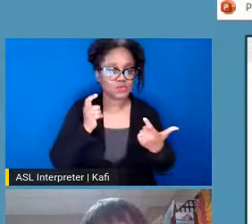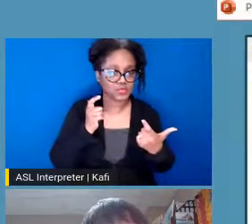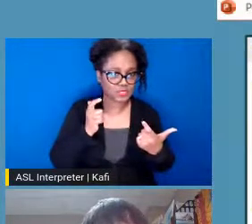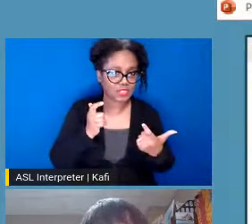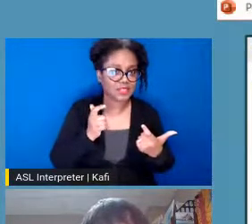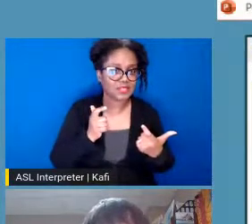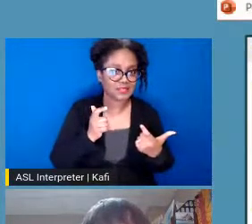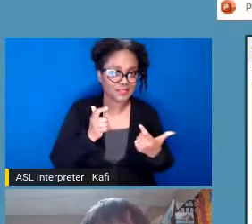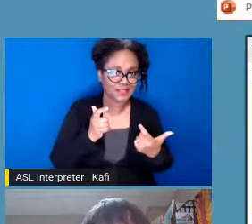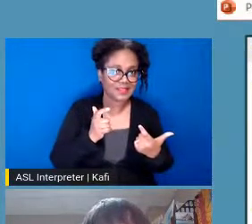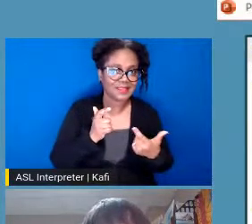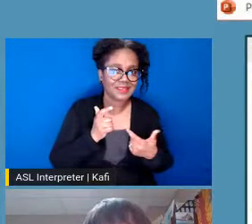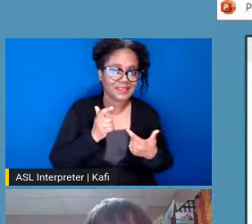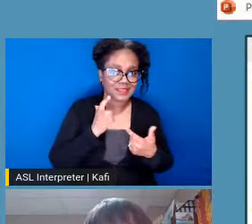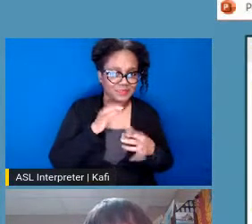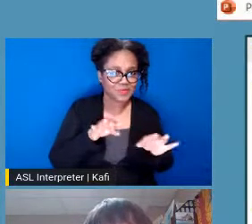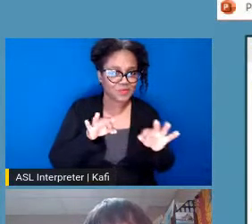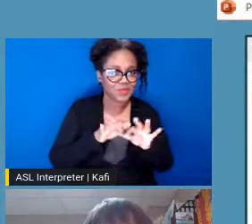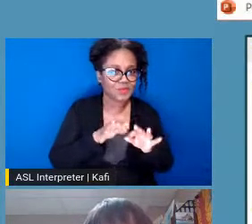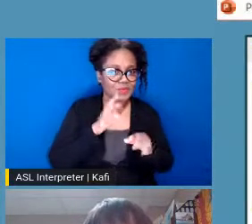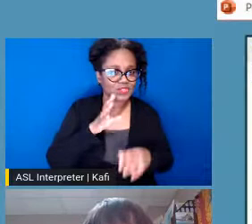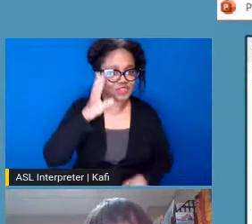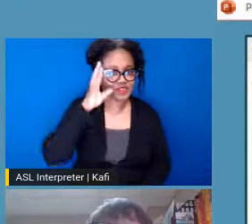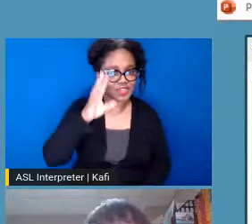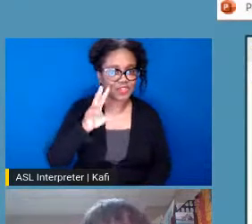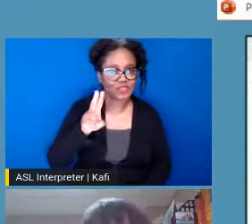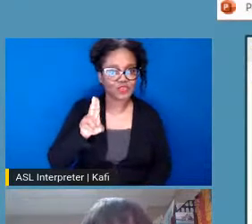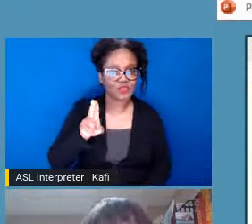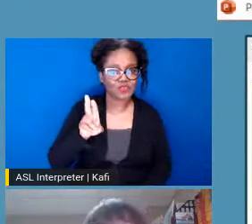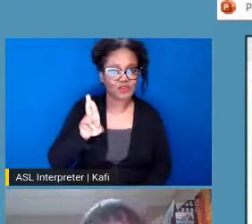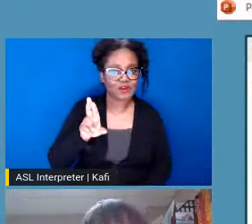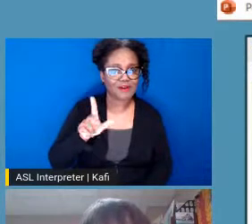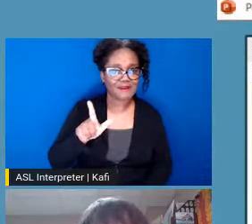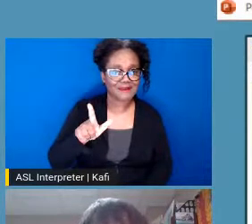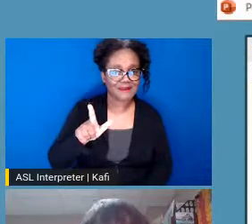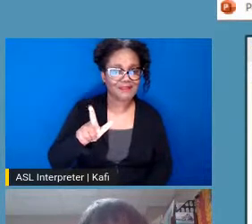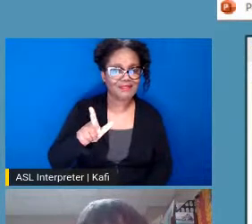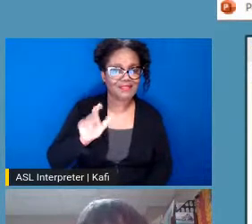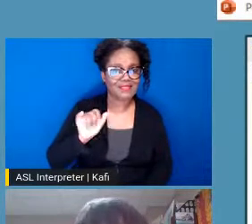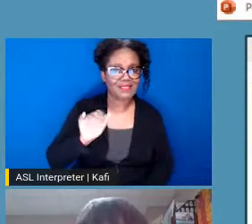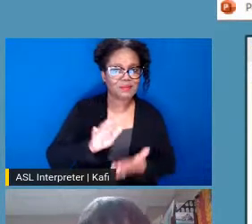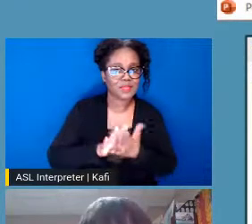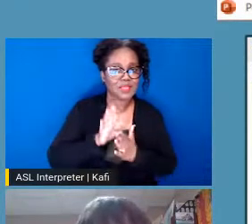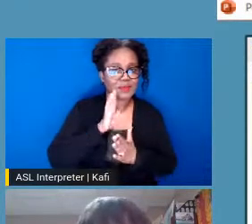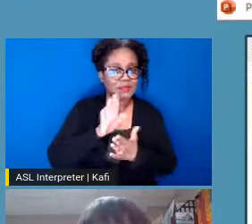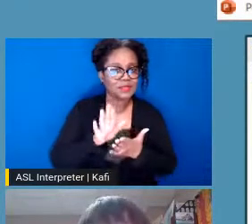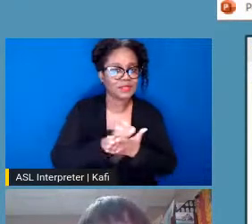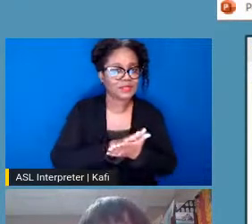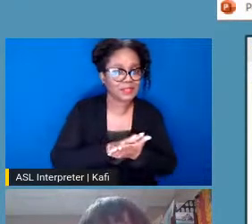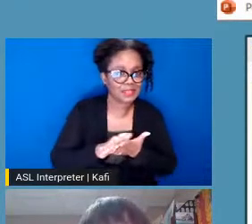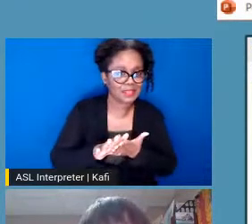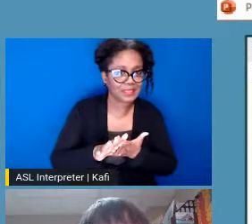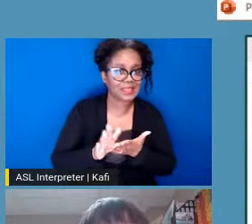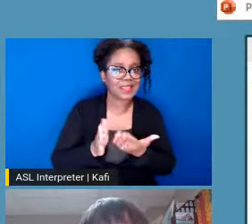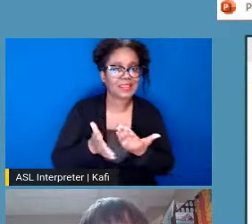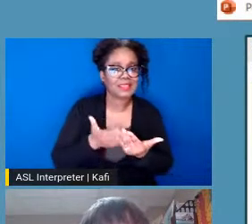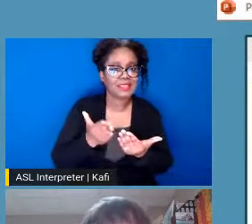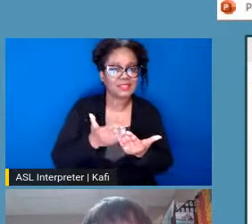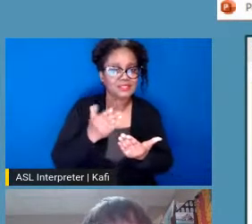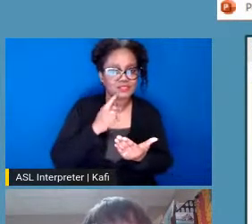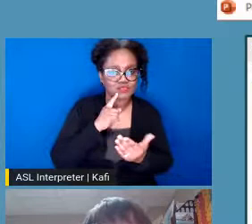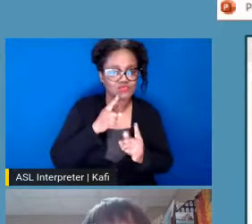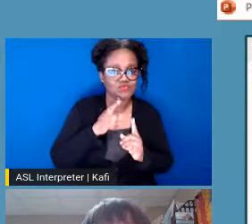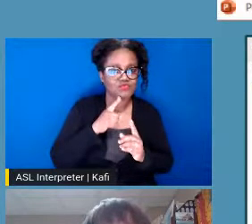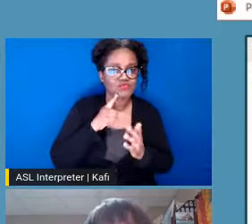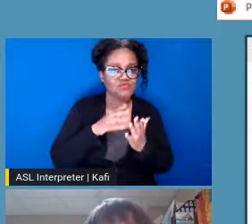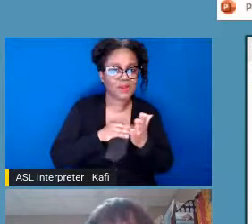structure that ended up being very clean and replicatable as it ultimately became these 50 different